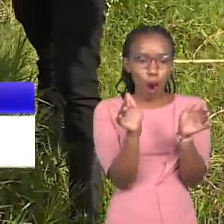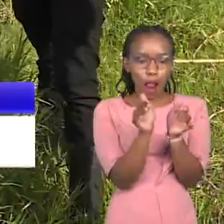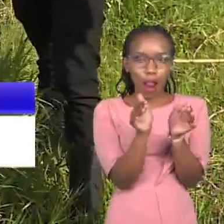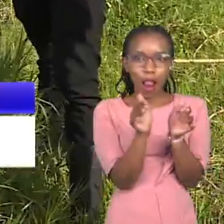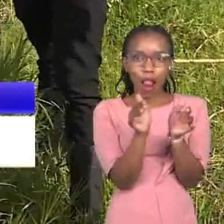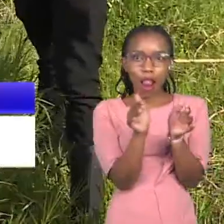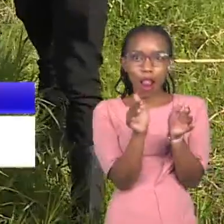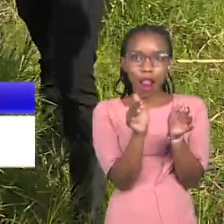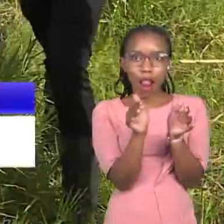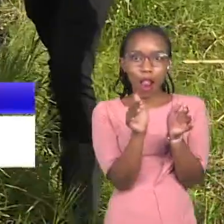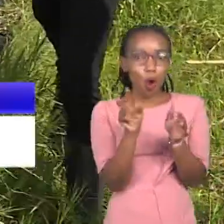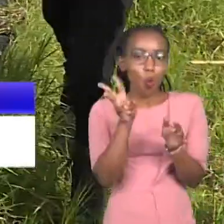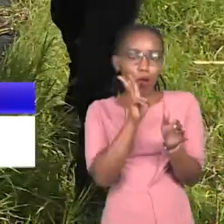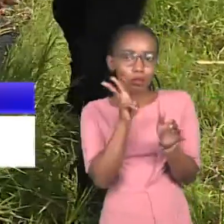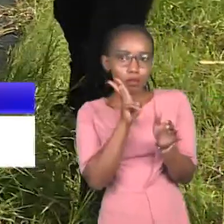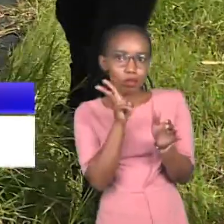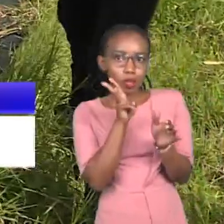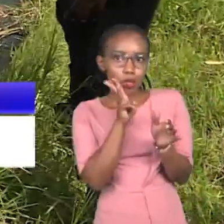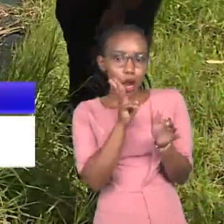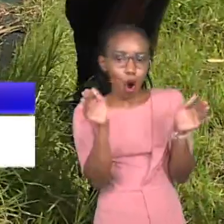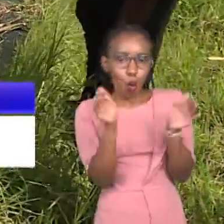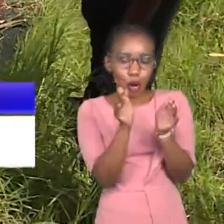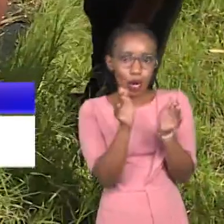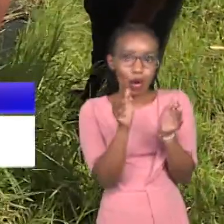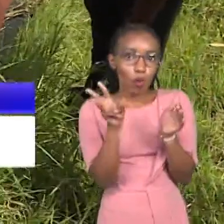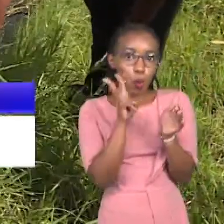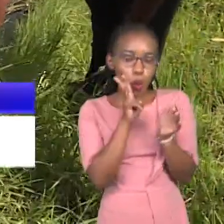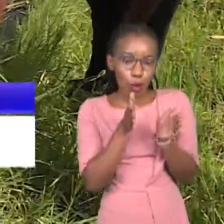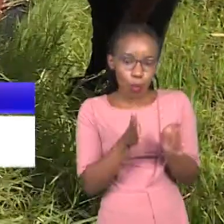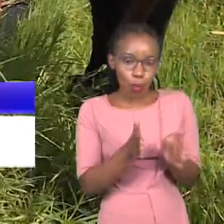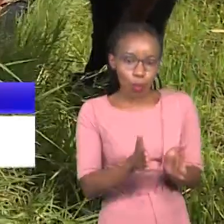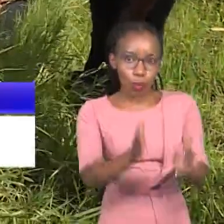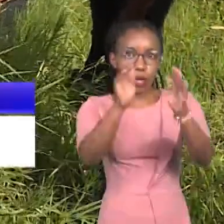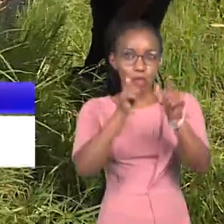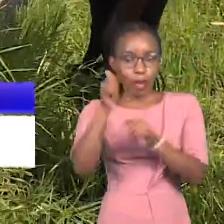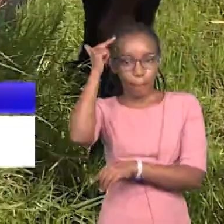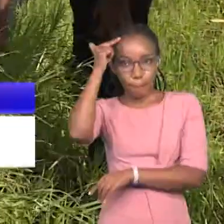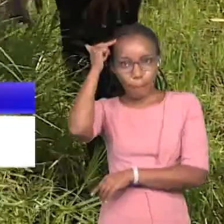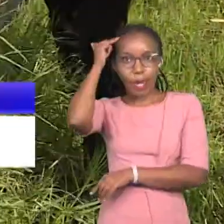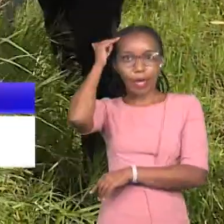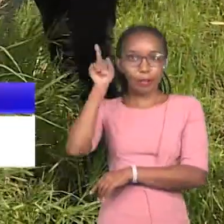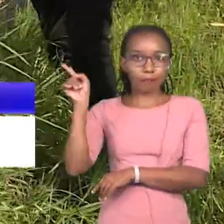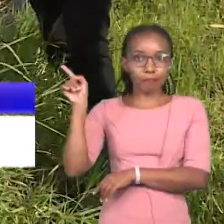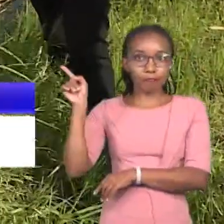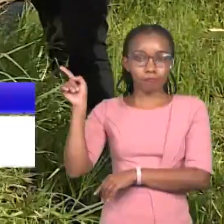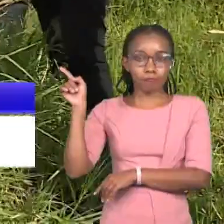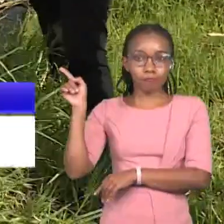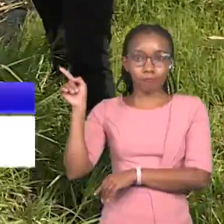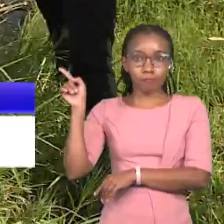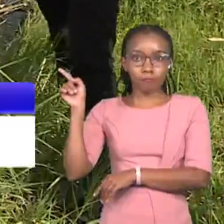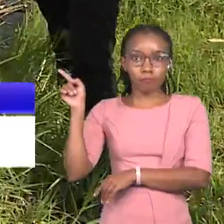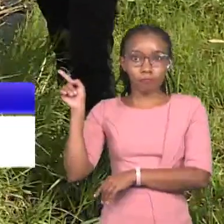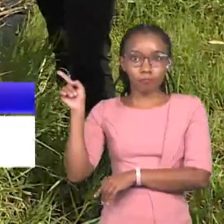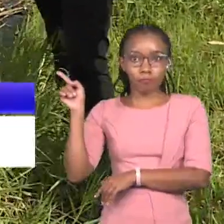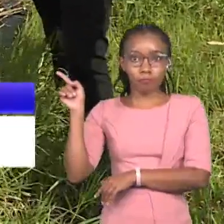very thin layer of water as the water flows through it, and then it's black surface with this kind of depression